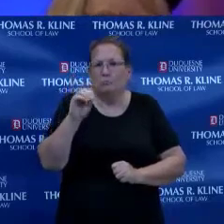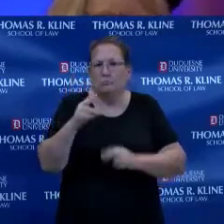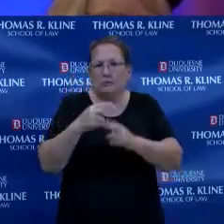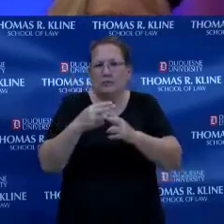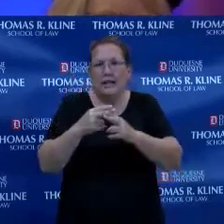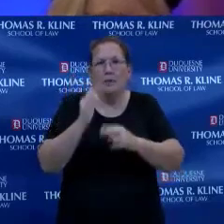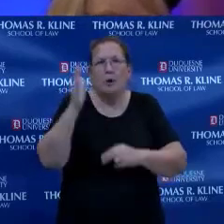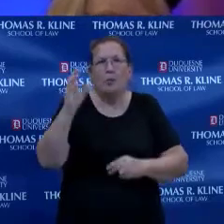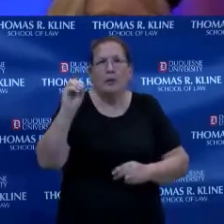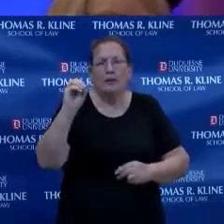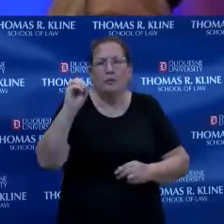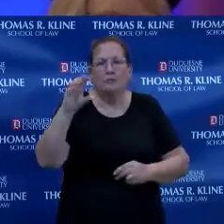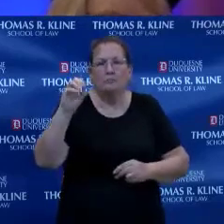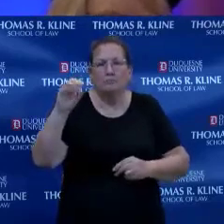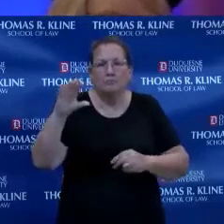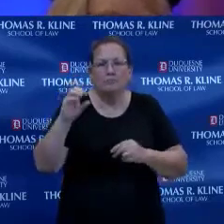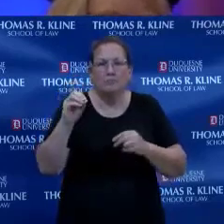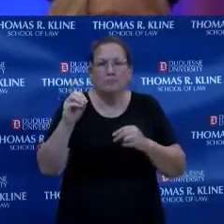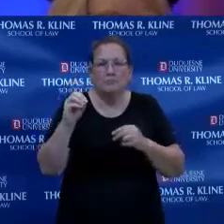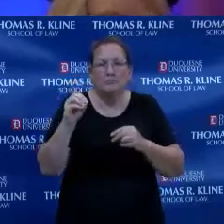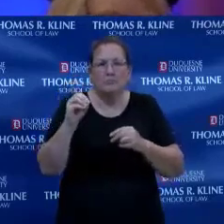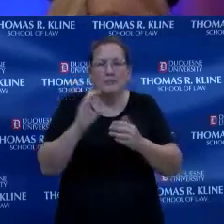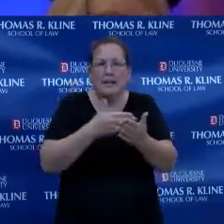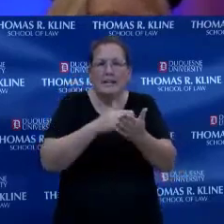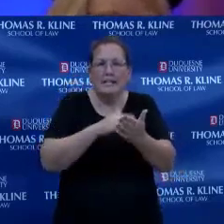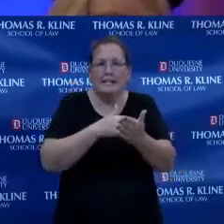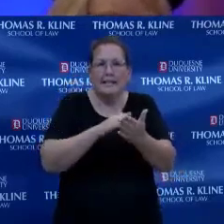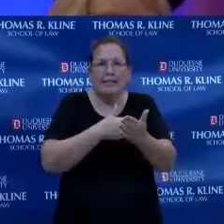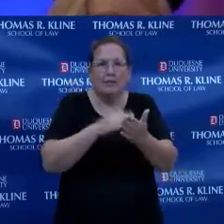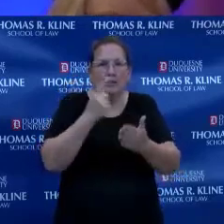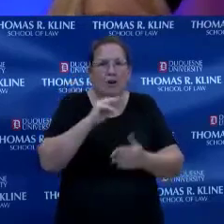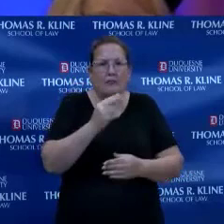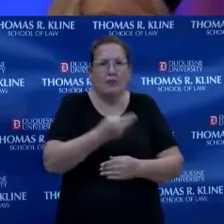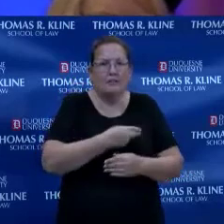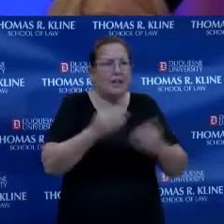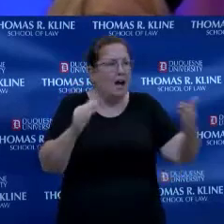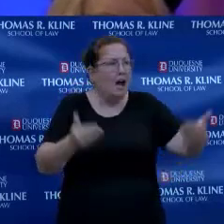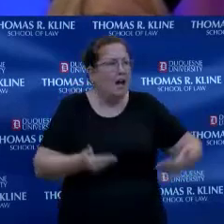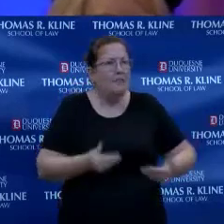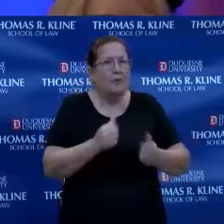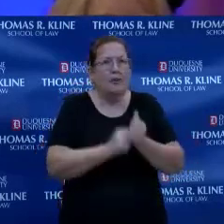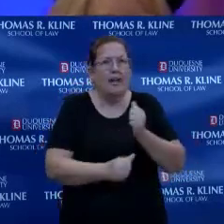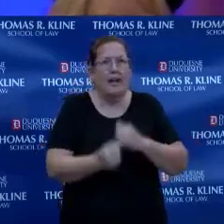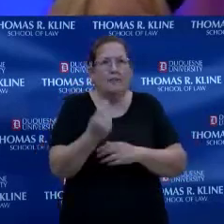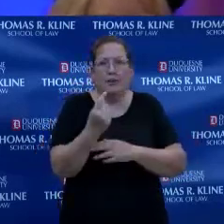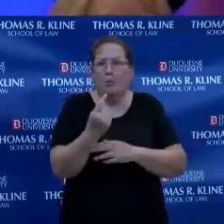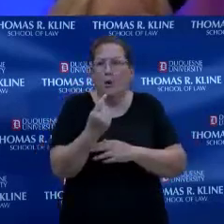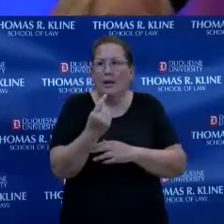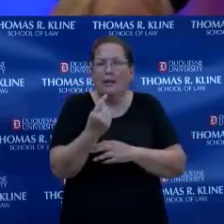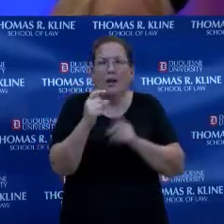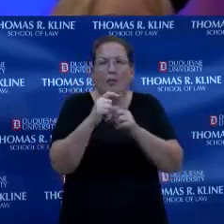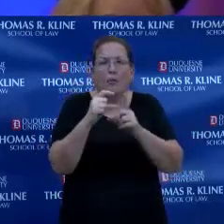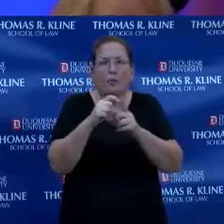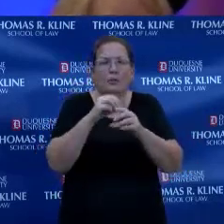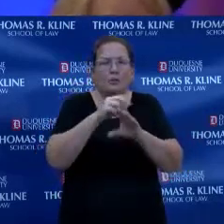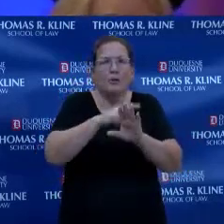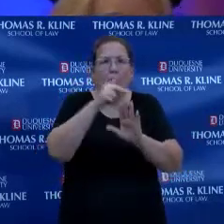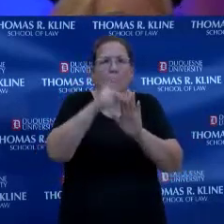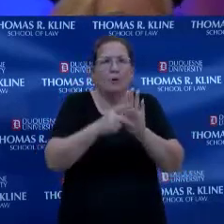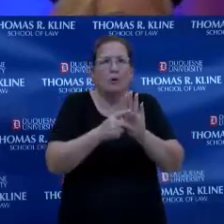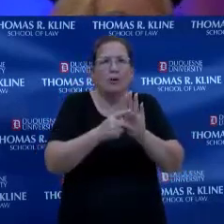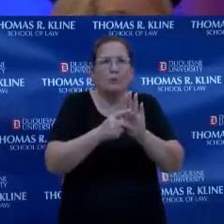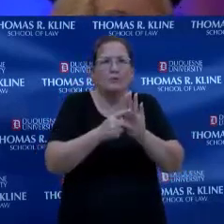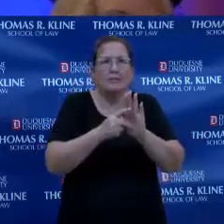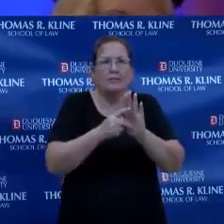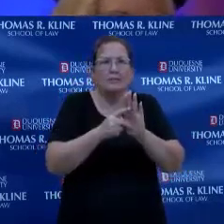refreshed version for all of us. I invite everyone here to join along. The words are in the program and will also appear in the big